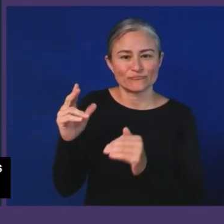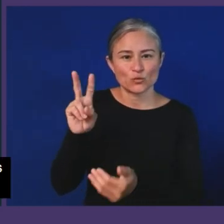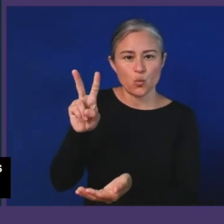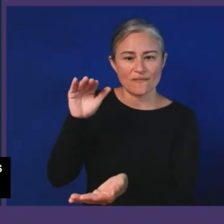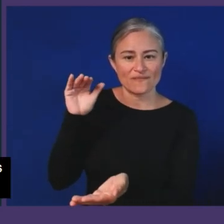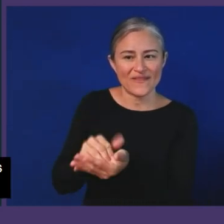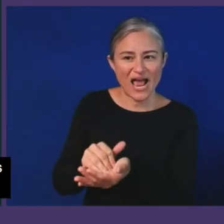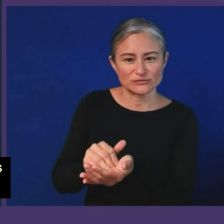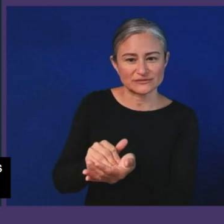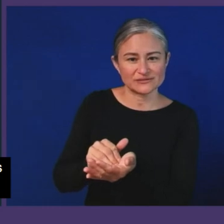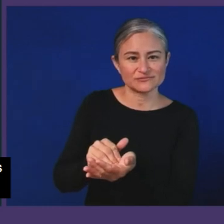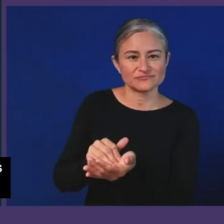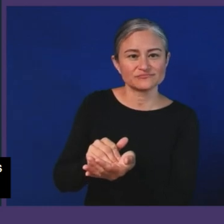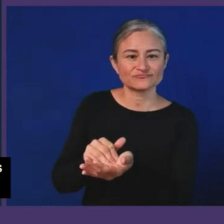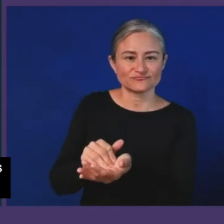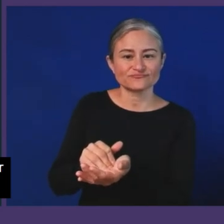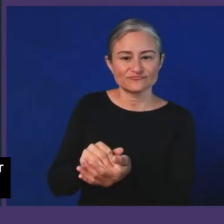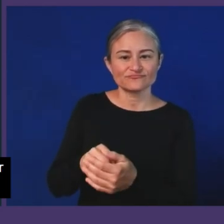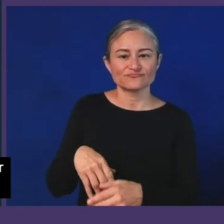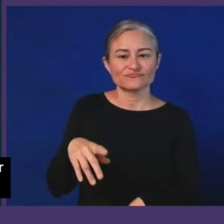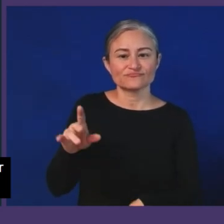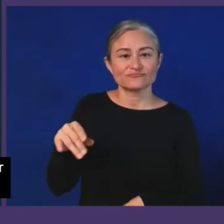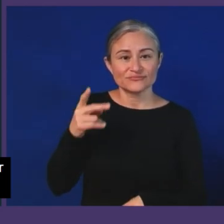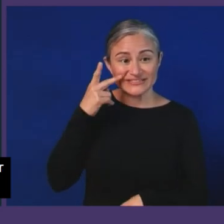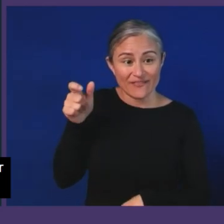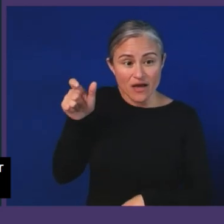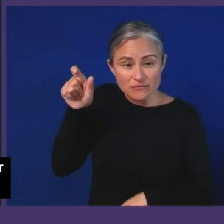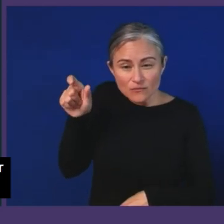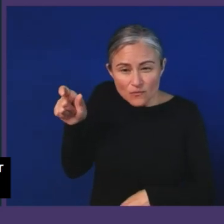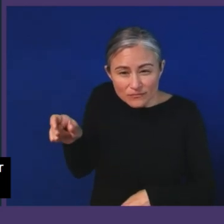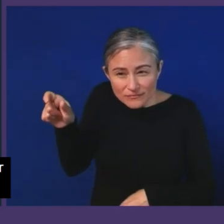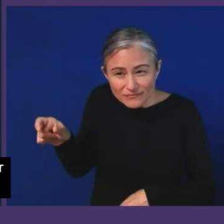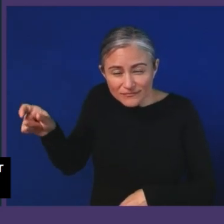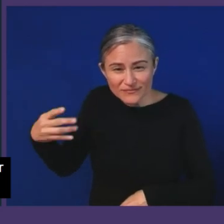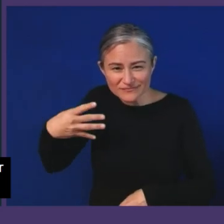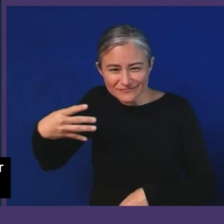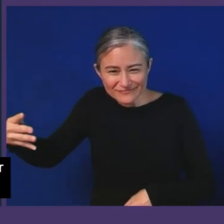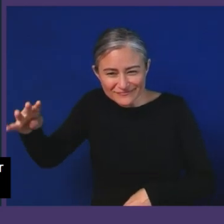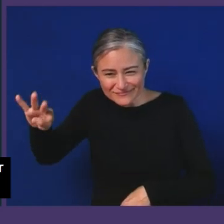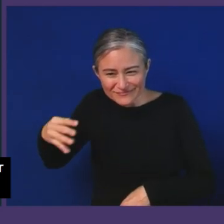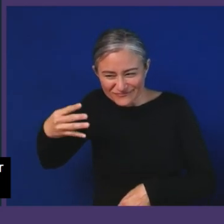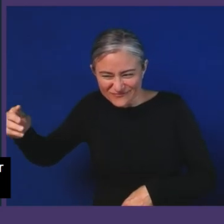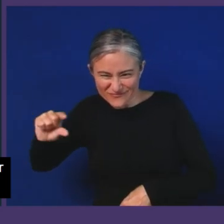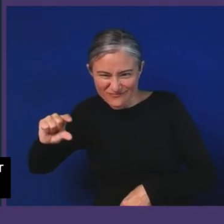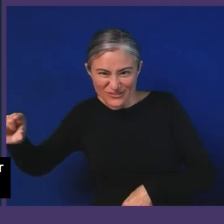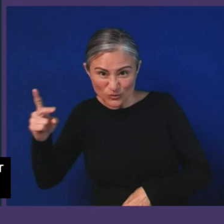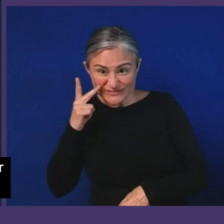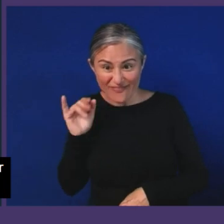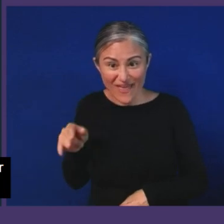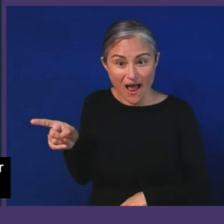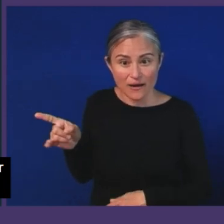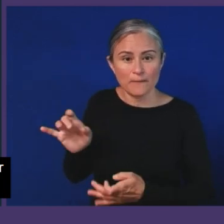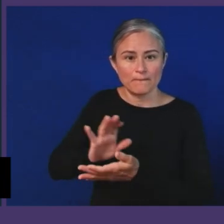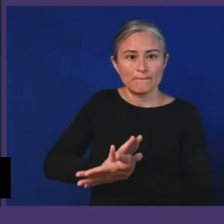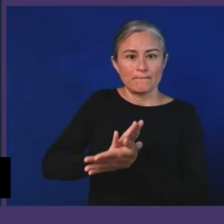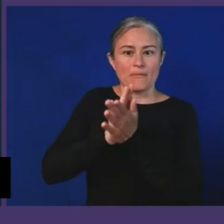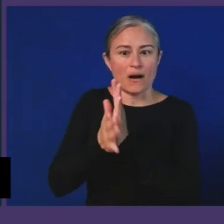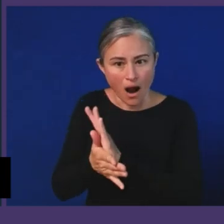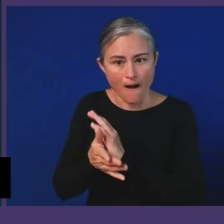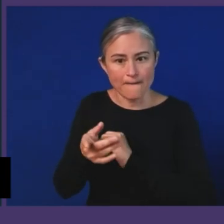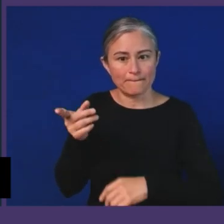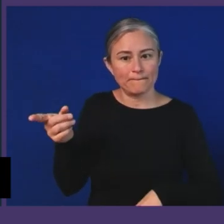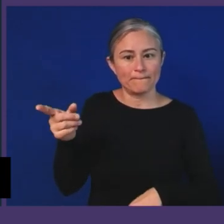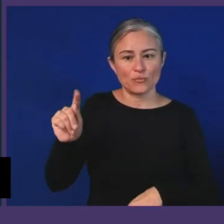these special end-of-text tokens, basically telling the transformer where a new document begins. And so here I have a few examples